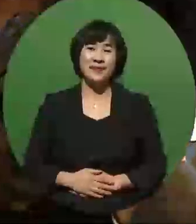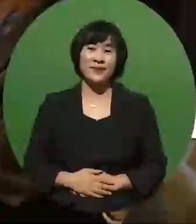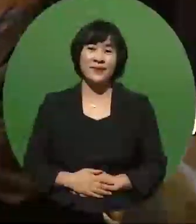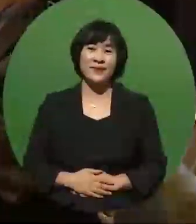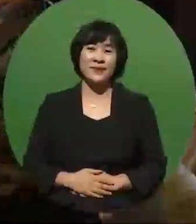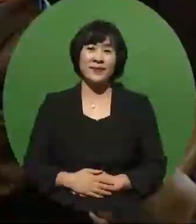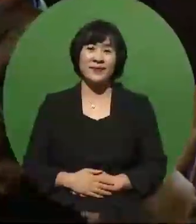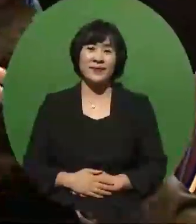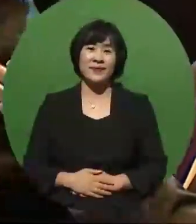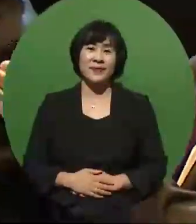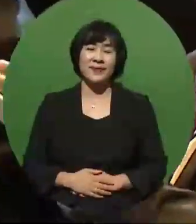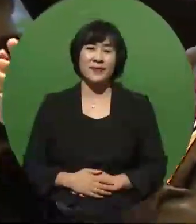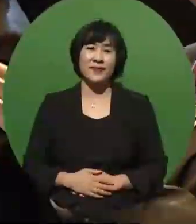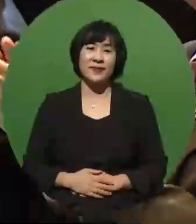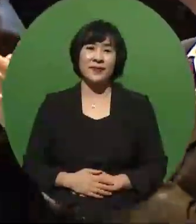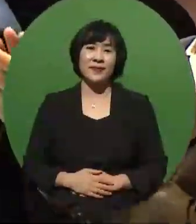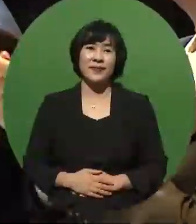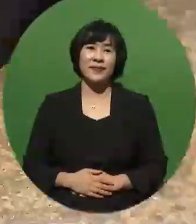much.